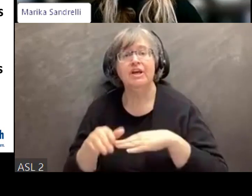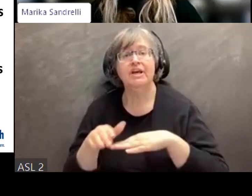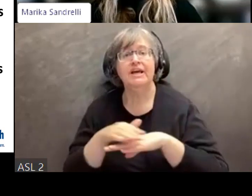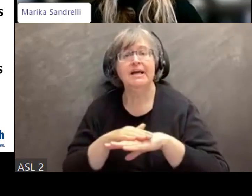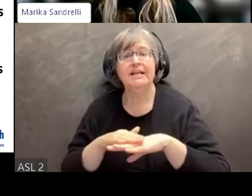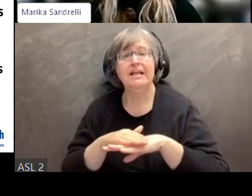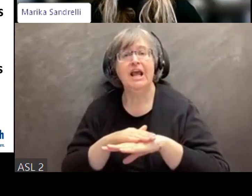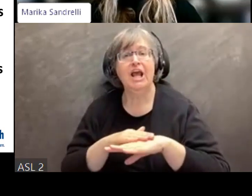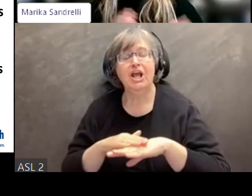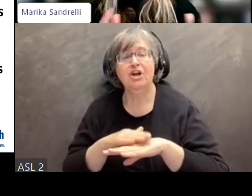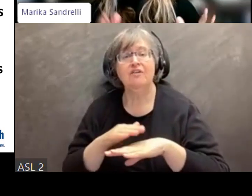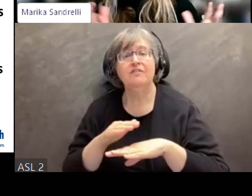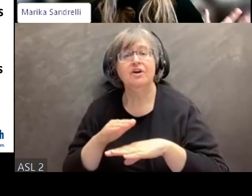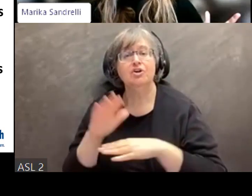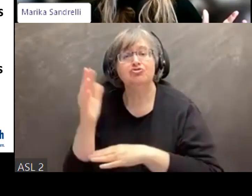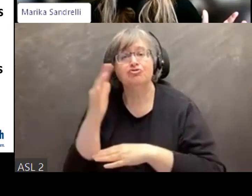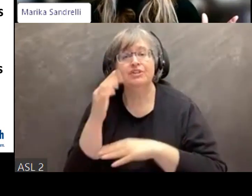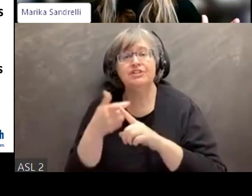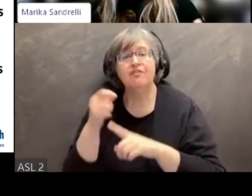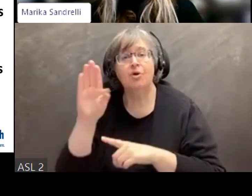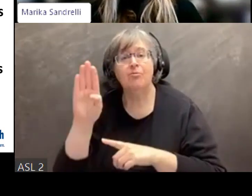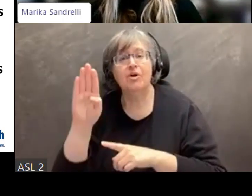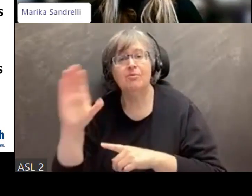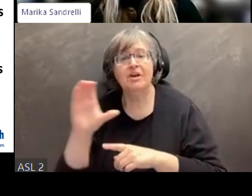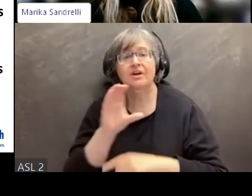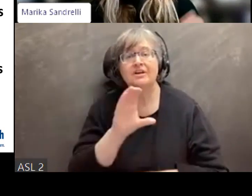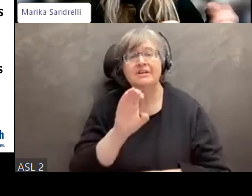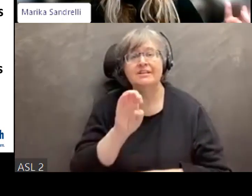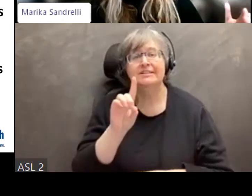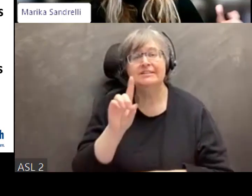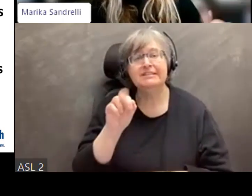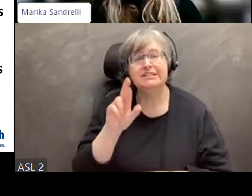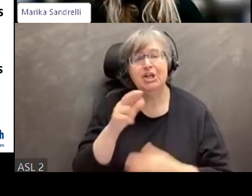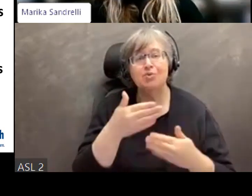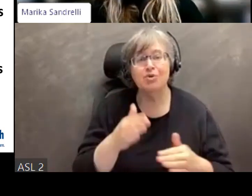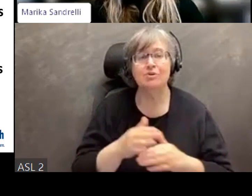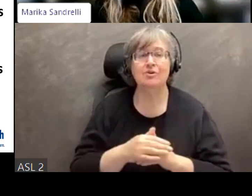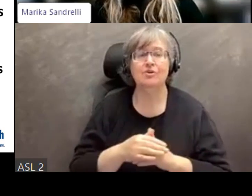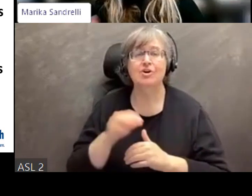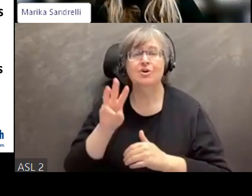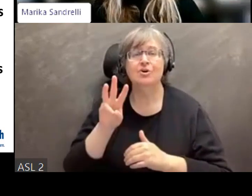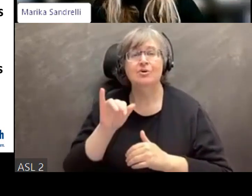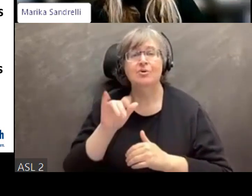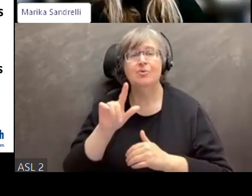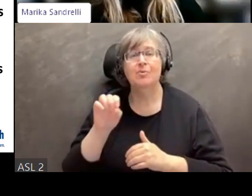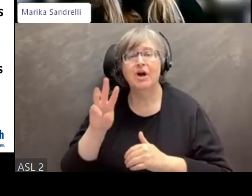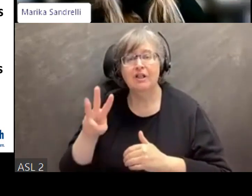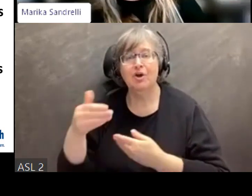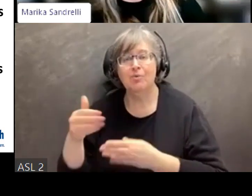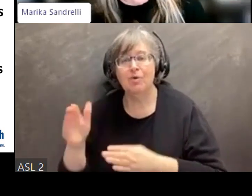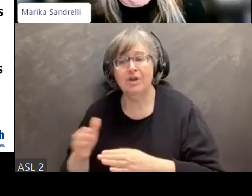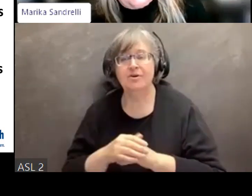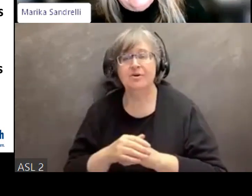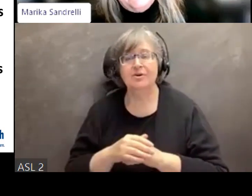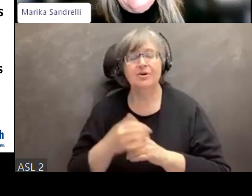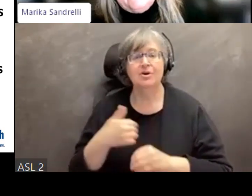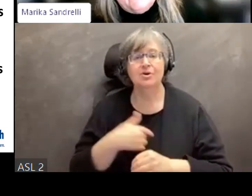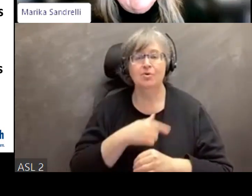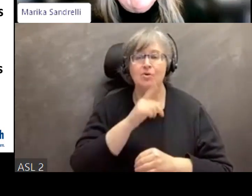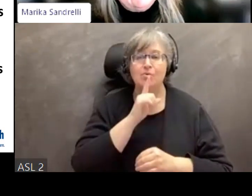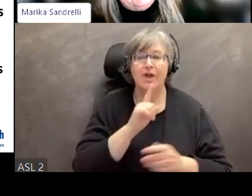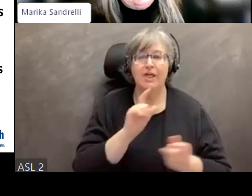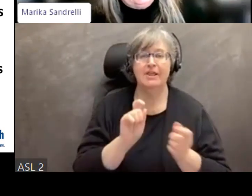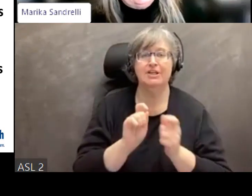the native trees of British Columbia. We've got the cedar room, we've got the willow room.